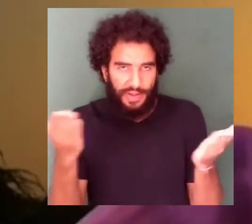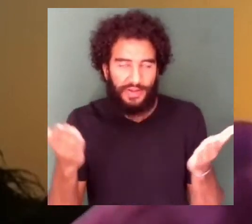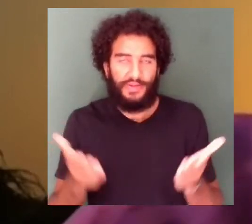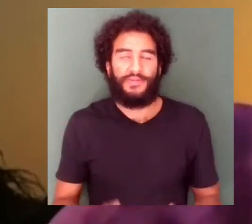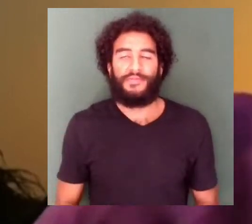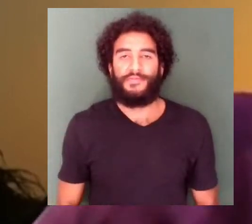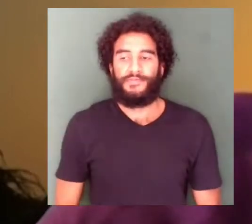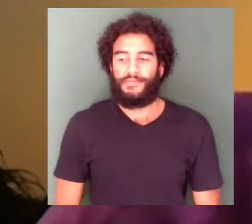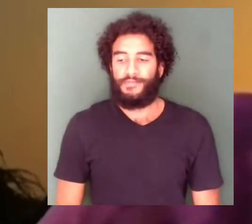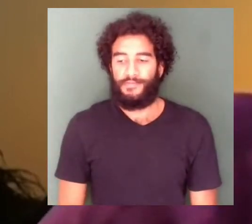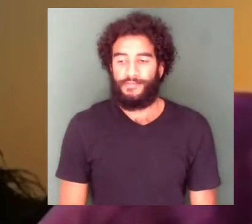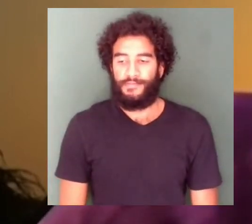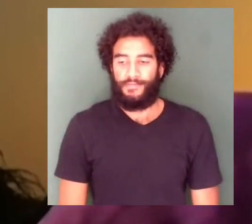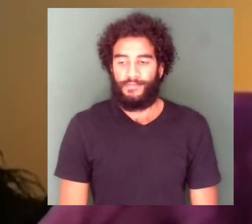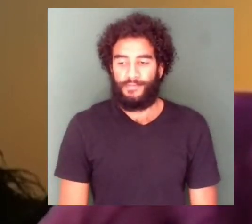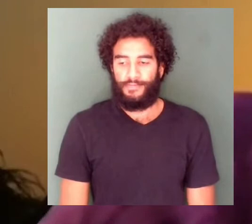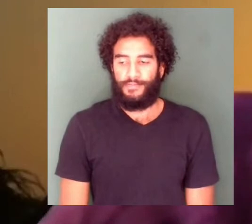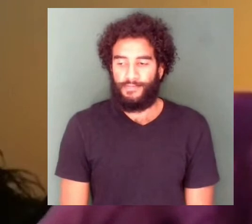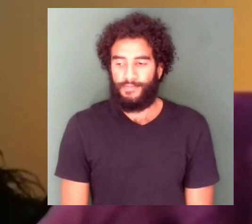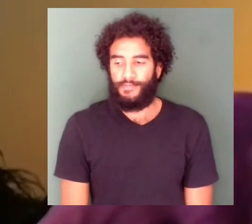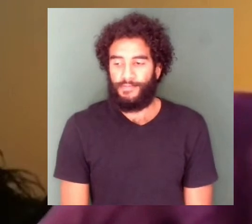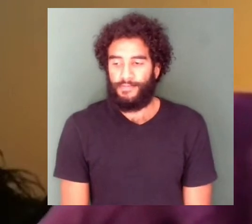good day's work.